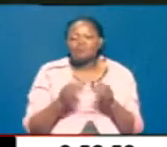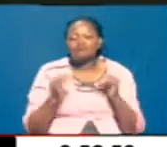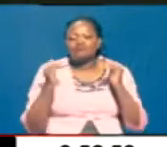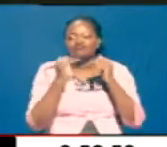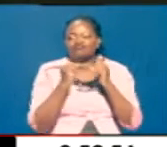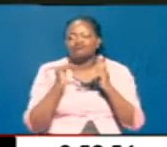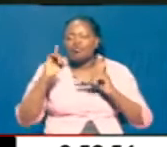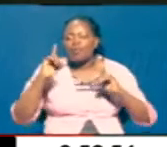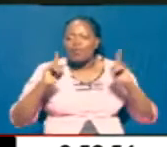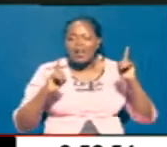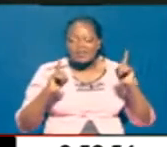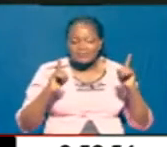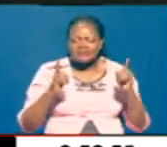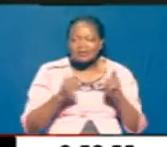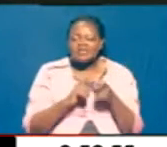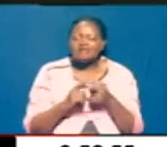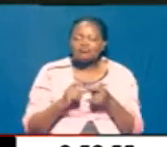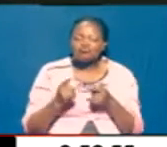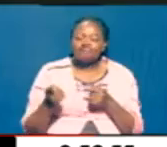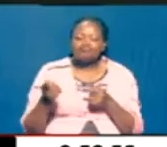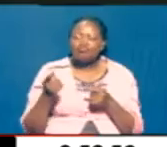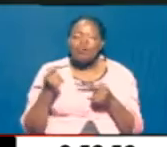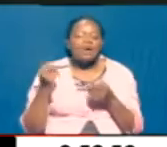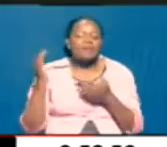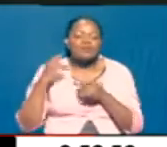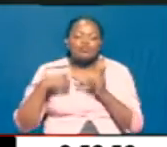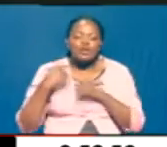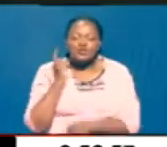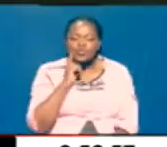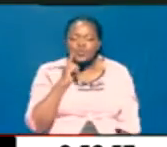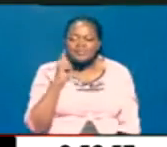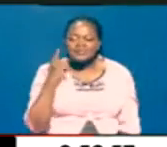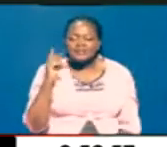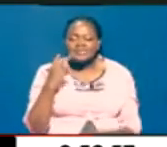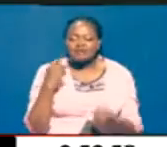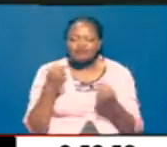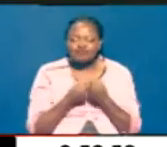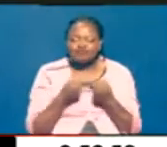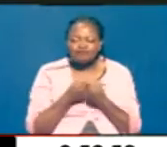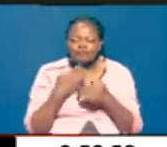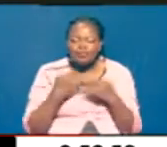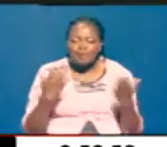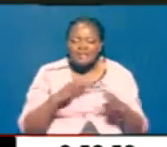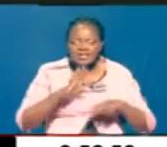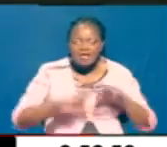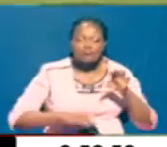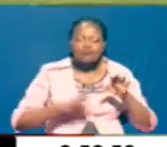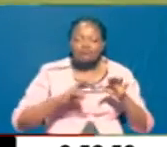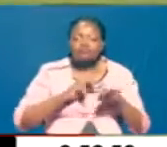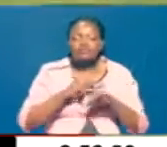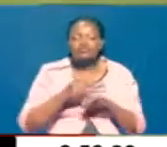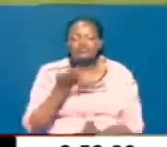first leg and will be looking for victory tomorrow in the second leg match to be played at Nyayo National Stadium.